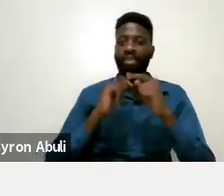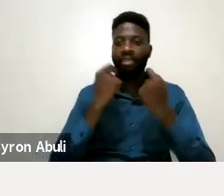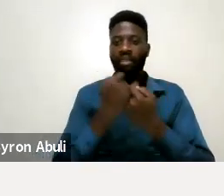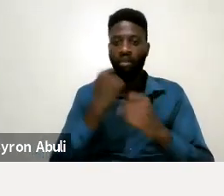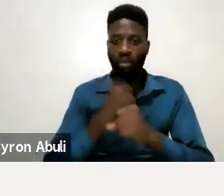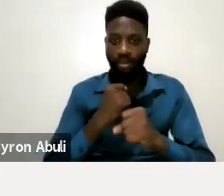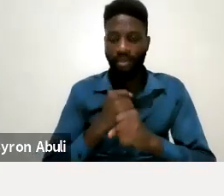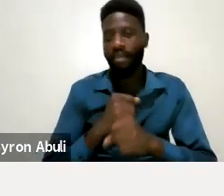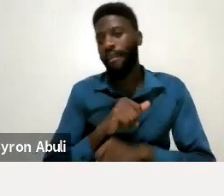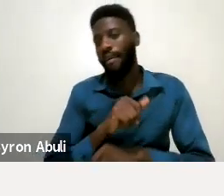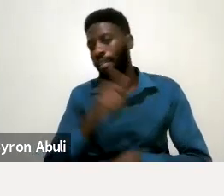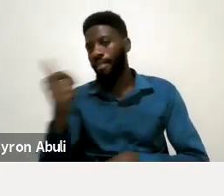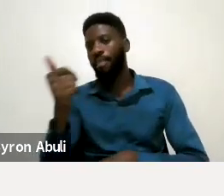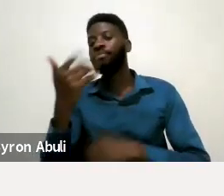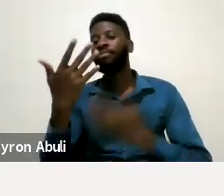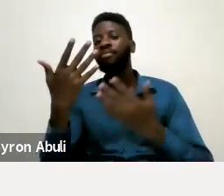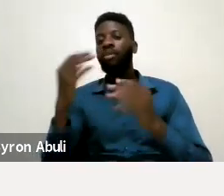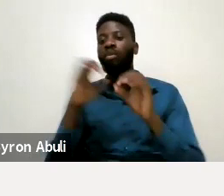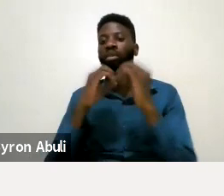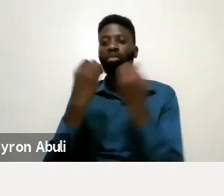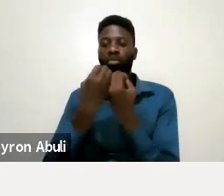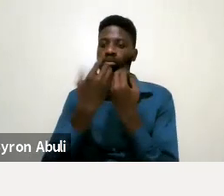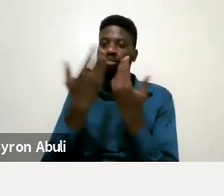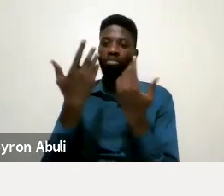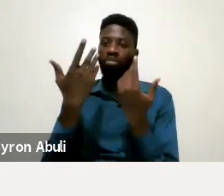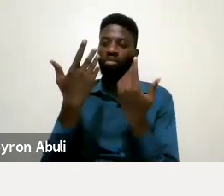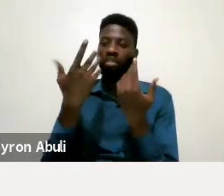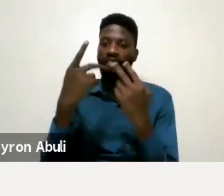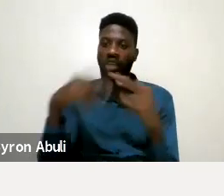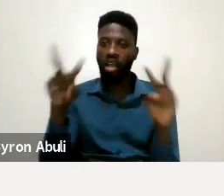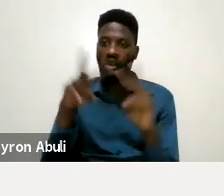of organizational culture? Sorry, organizational value?